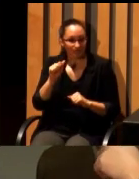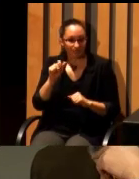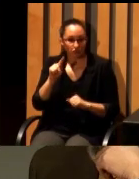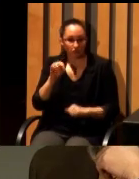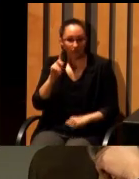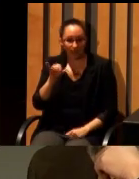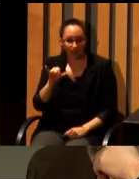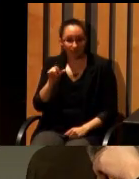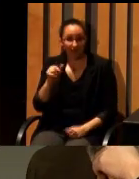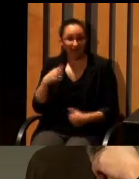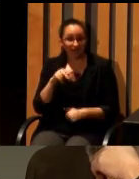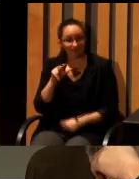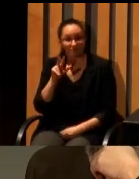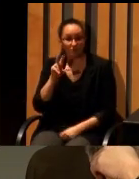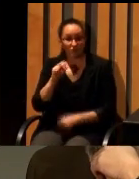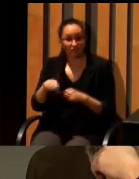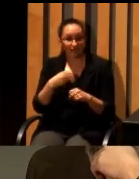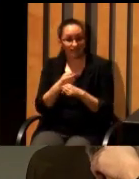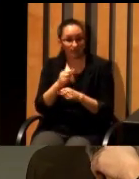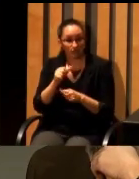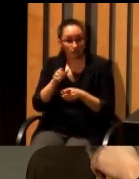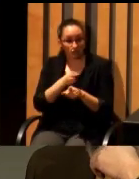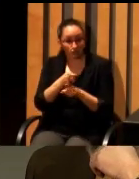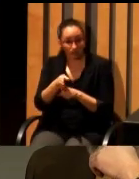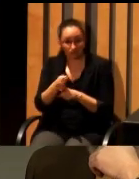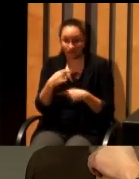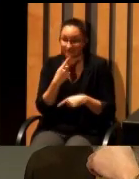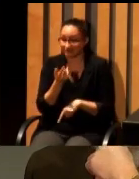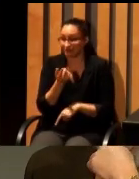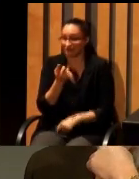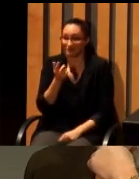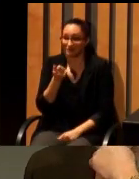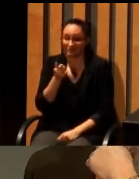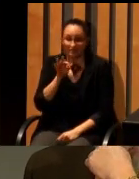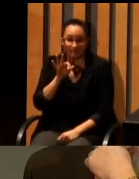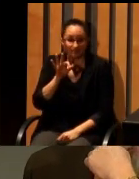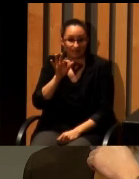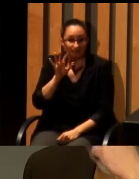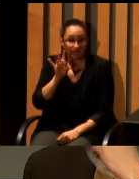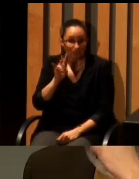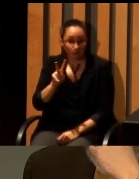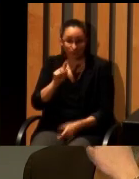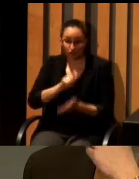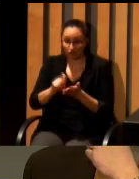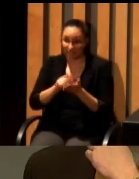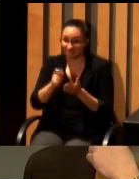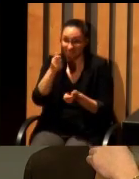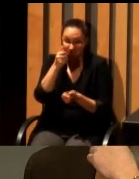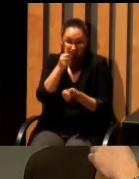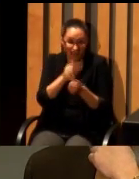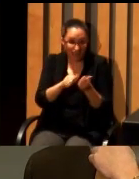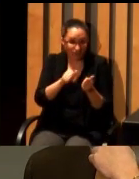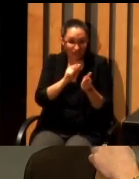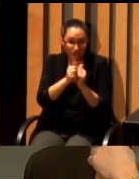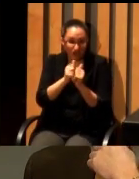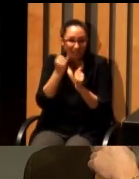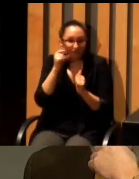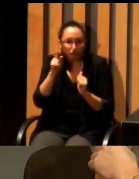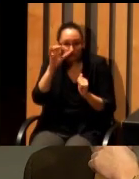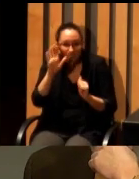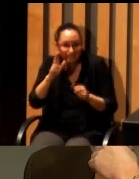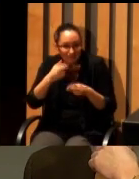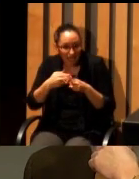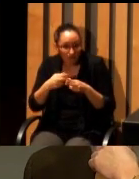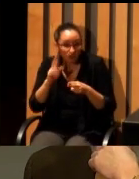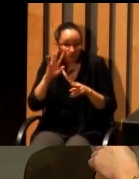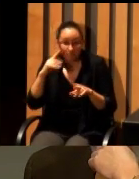three-decade career since 1982 doing features. He's written on everything in sports, as far as I can tell. When you Google him, what you get is a page